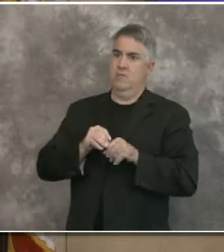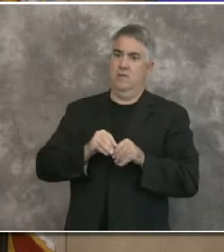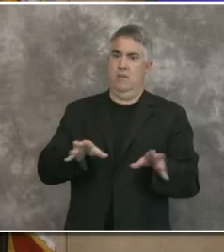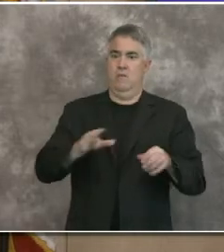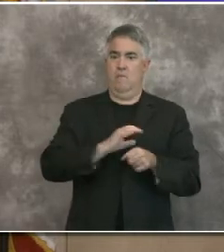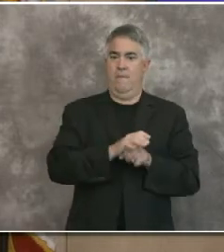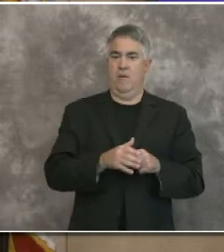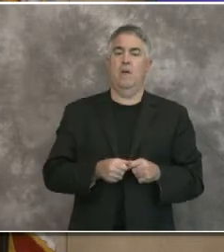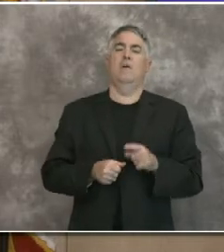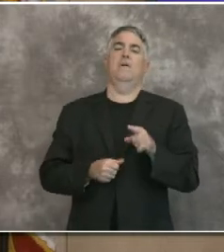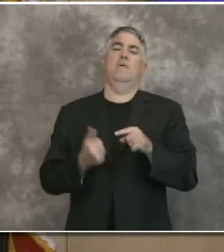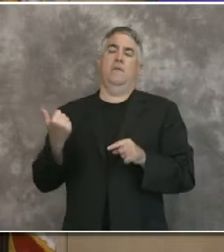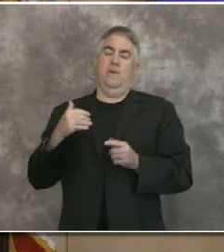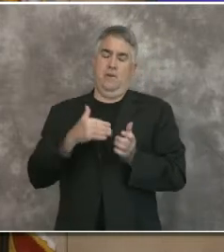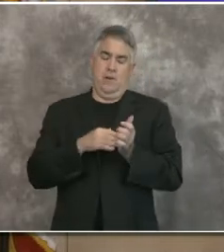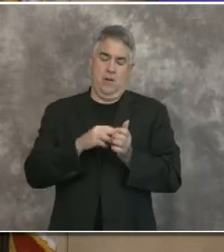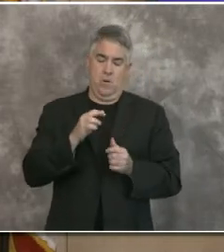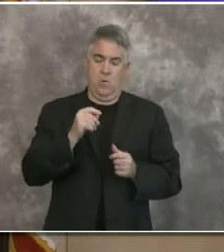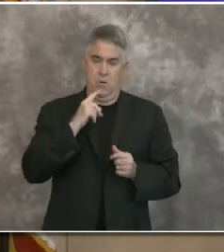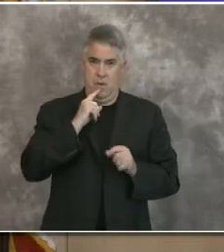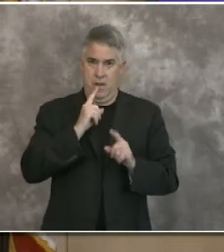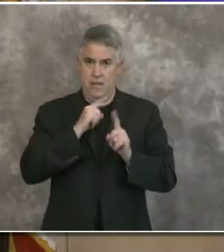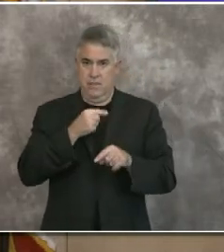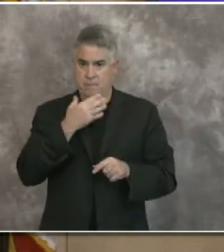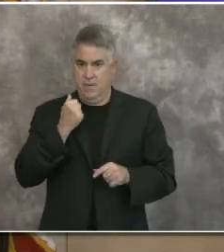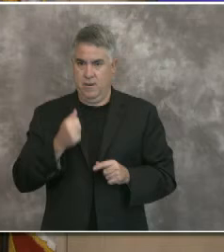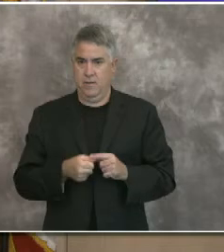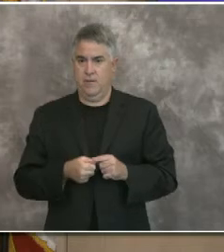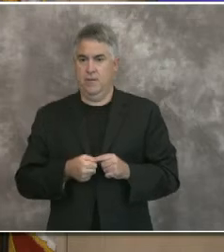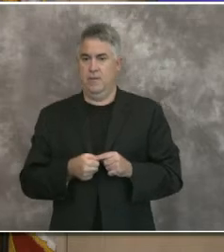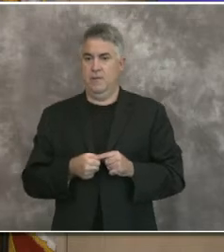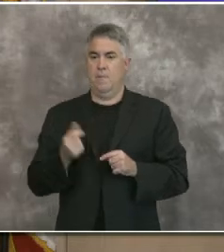you that the totals that, again, we see as a percentage of